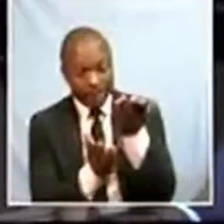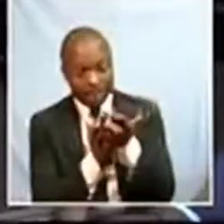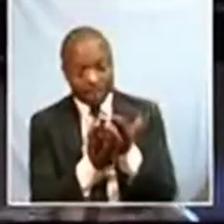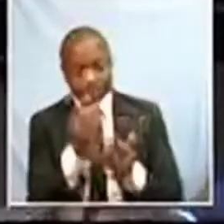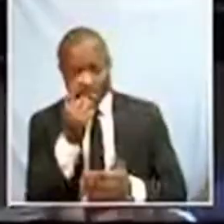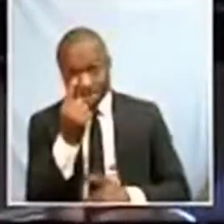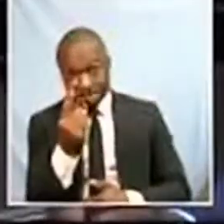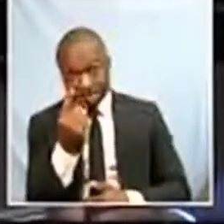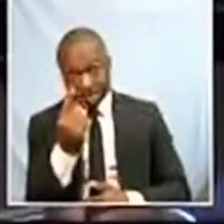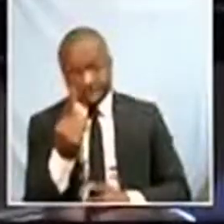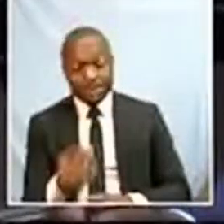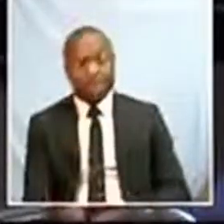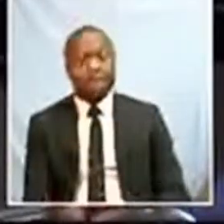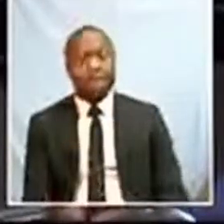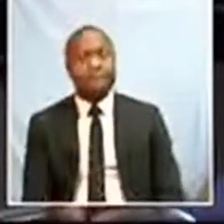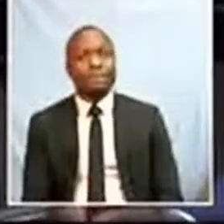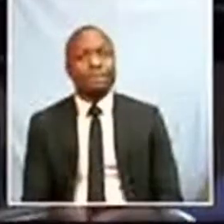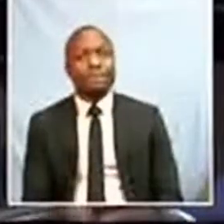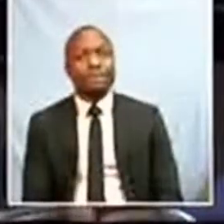Chair,